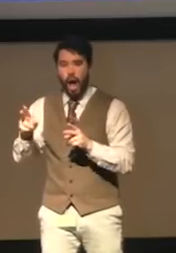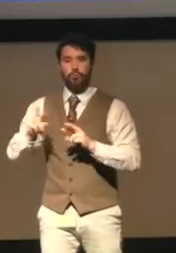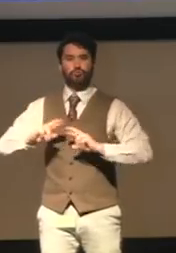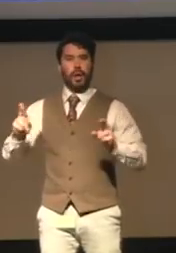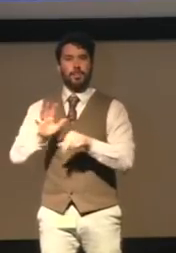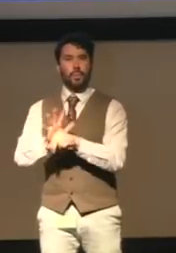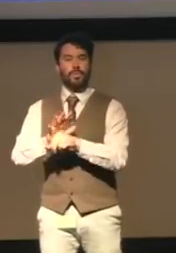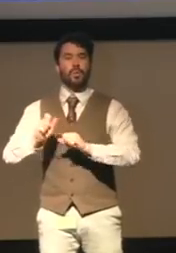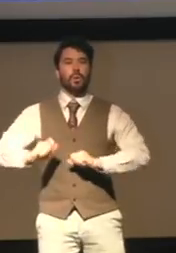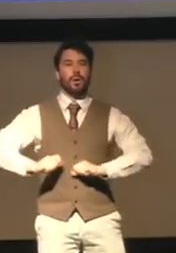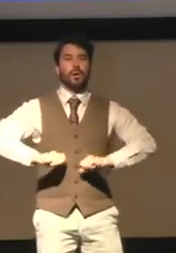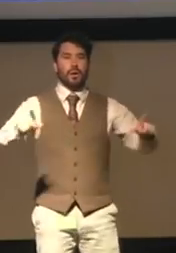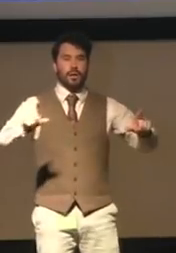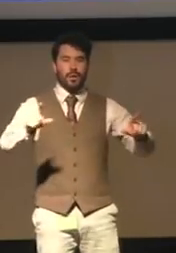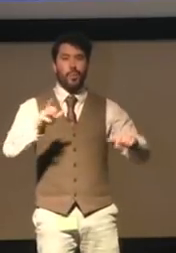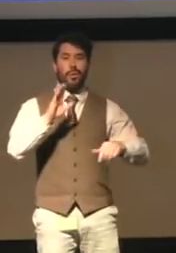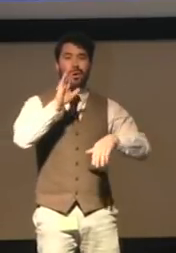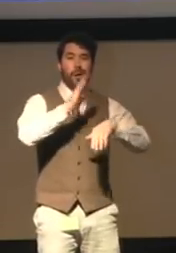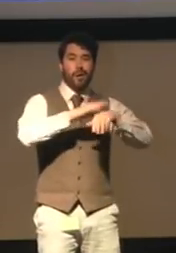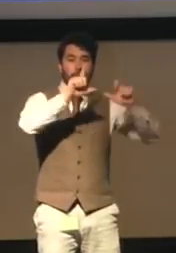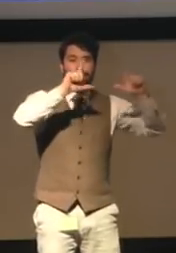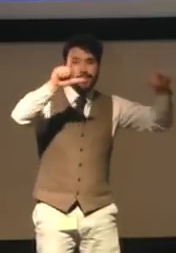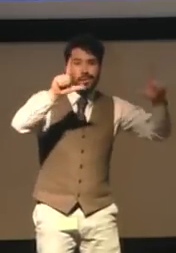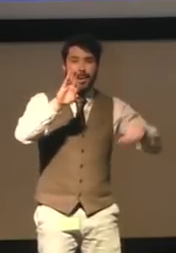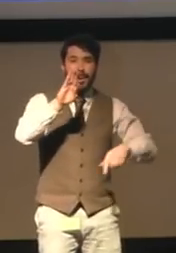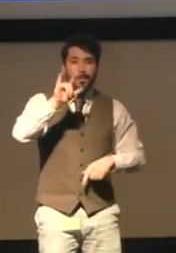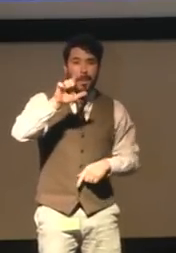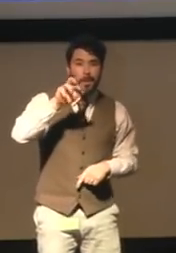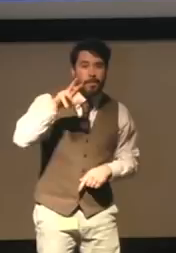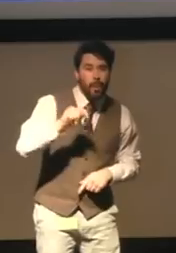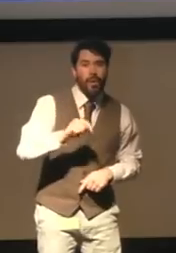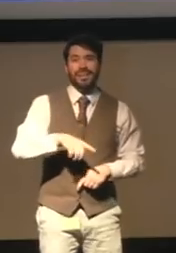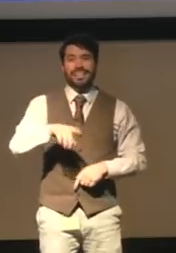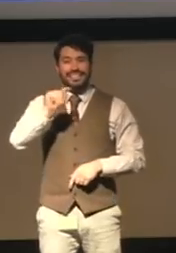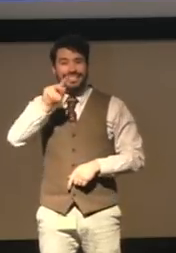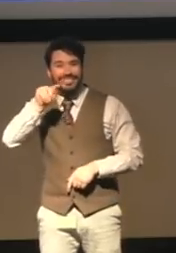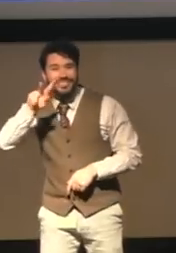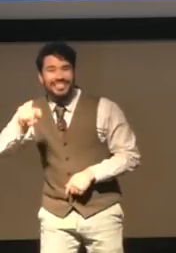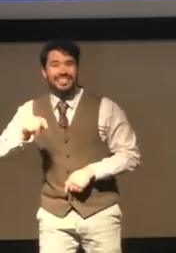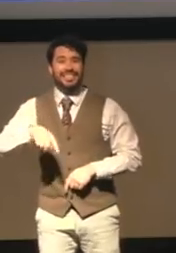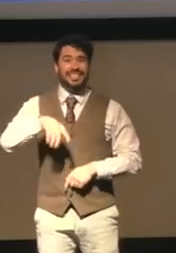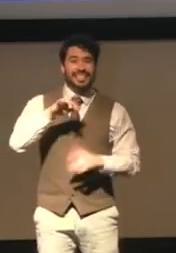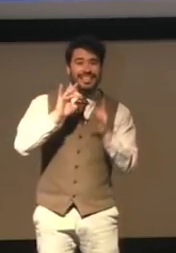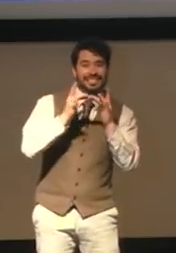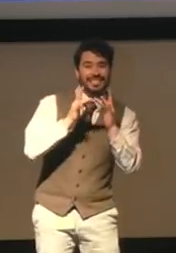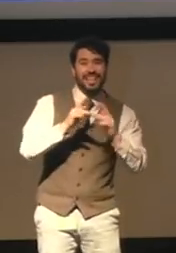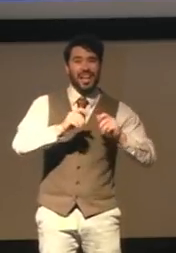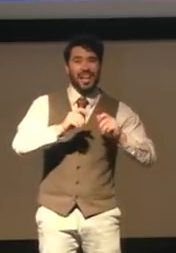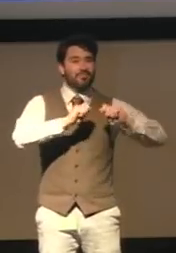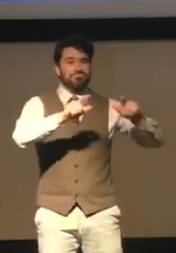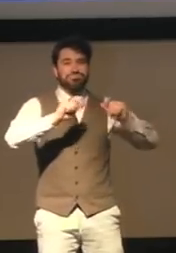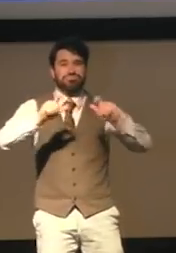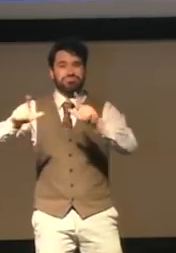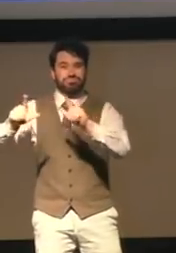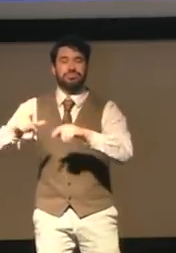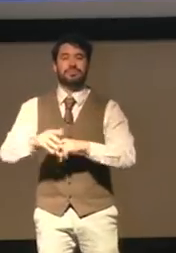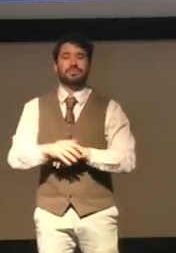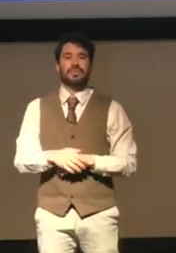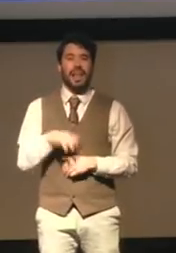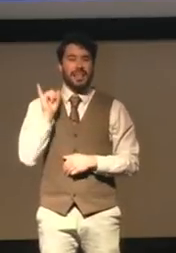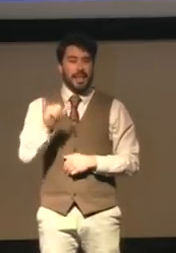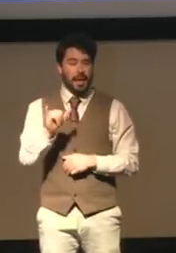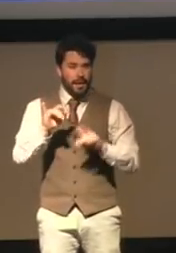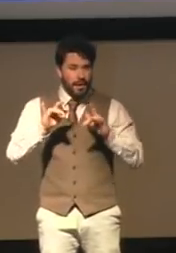thank our generous supporters for making this possible. And the goal of this is as a tribute to all of those who